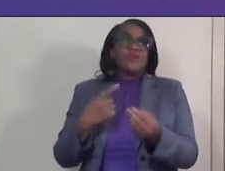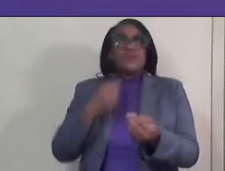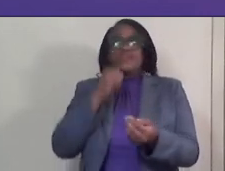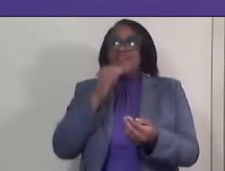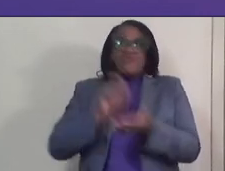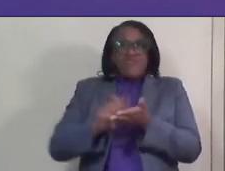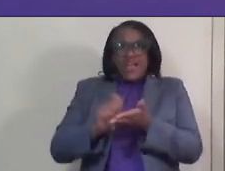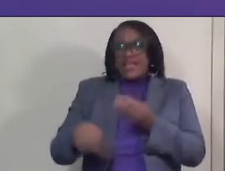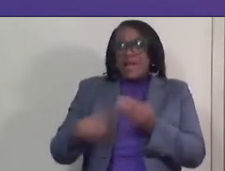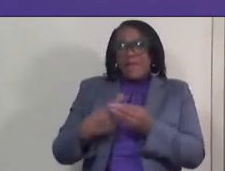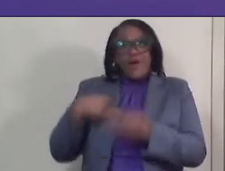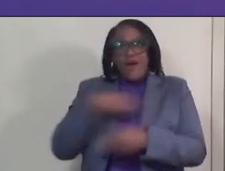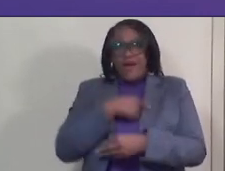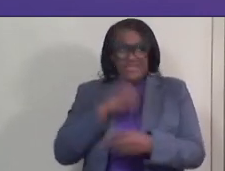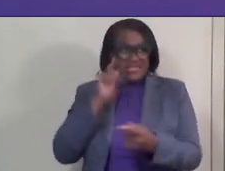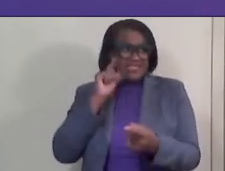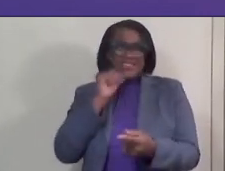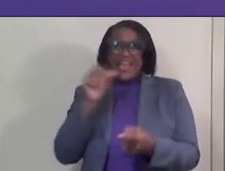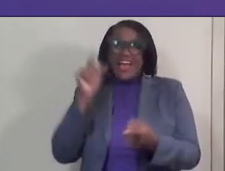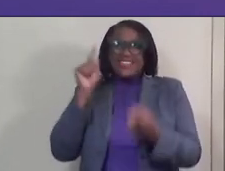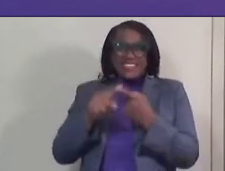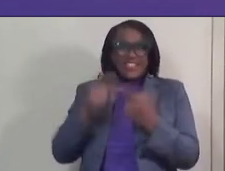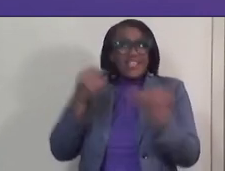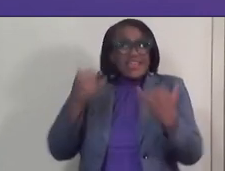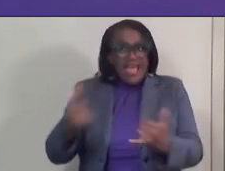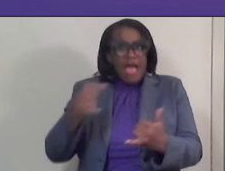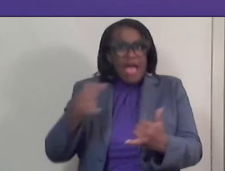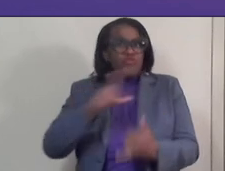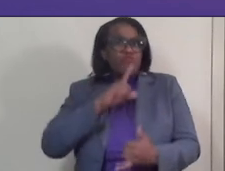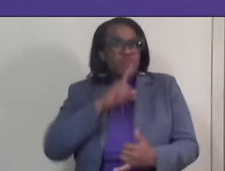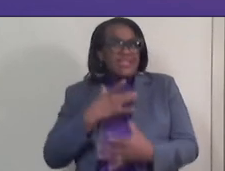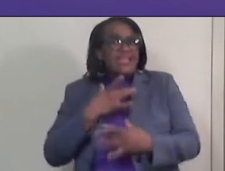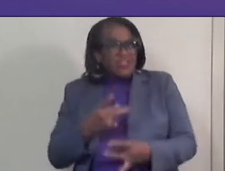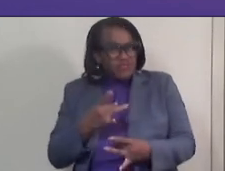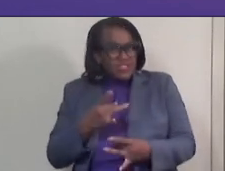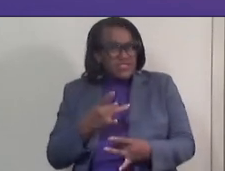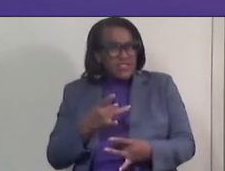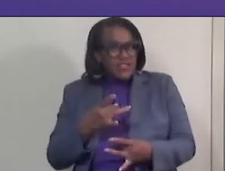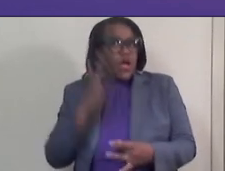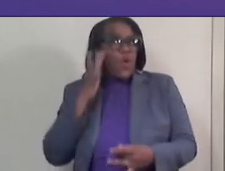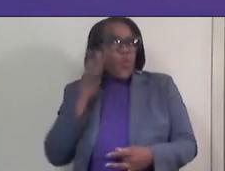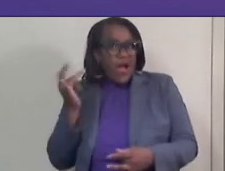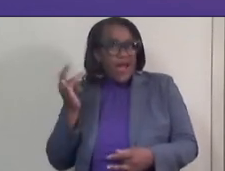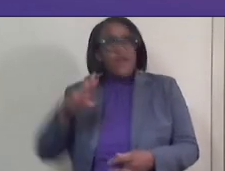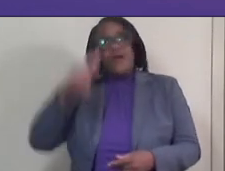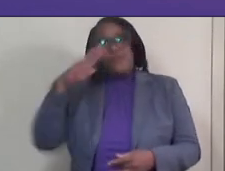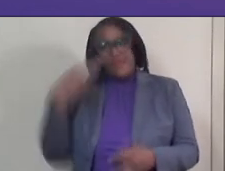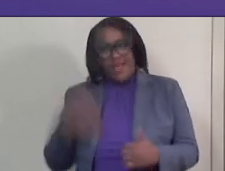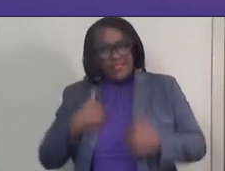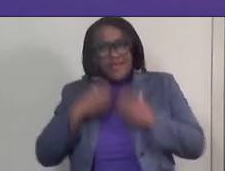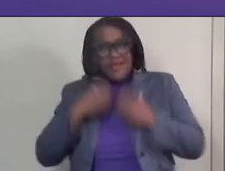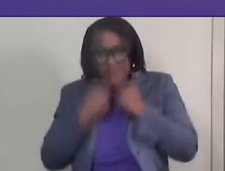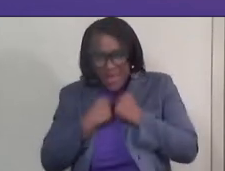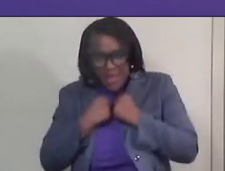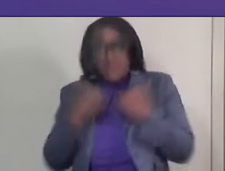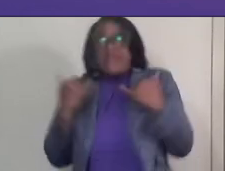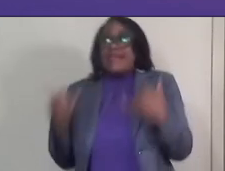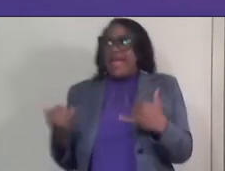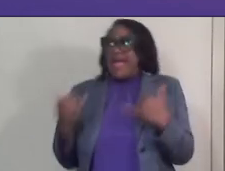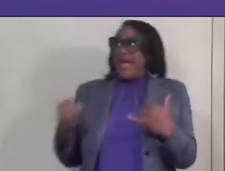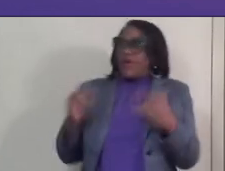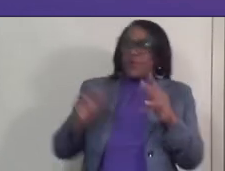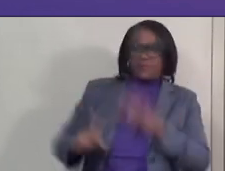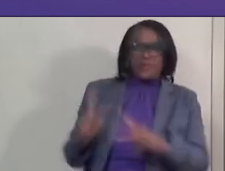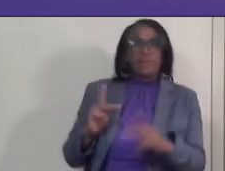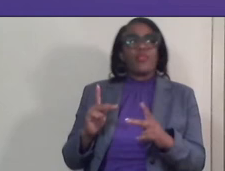until now that you're really getting an interest with the interest in Black Lives Matter, that we're getting a lot of, there are people